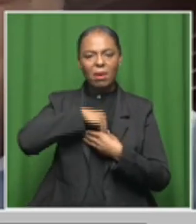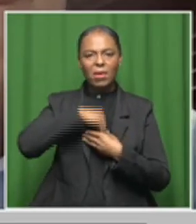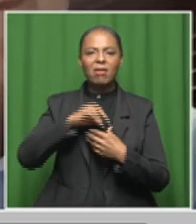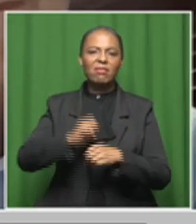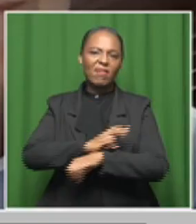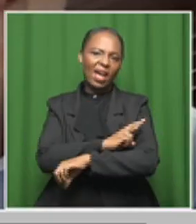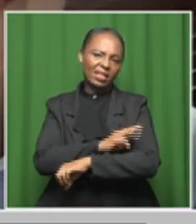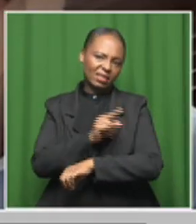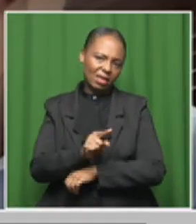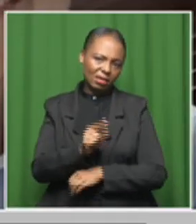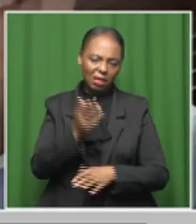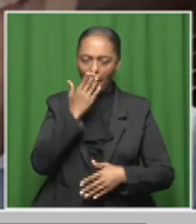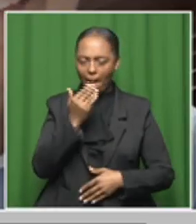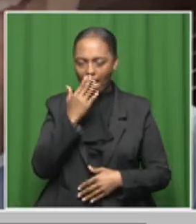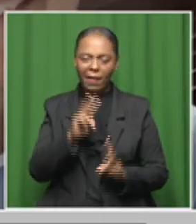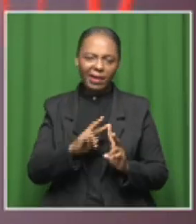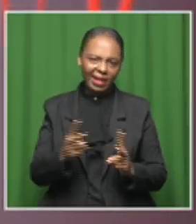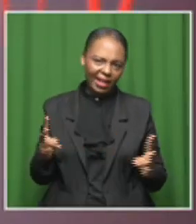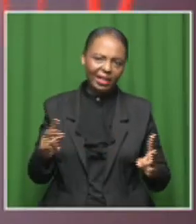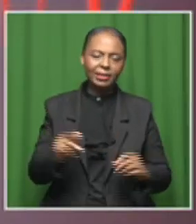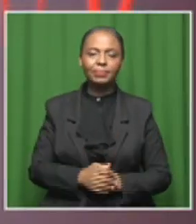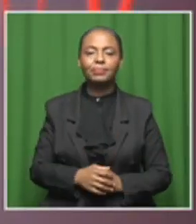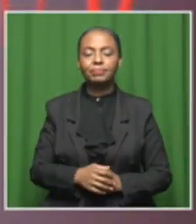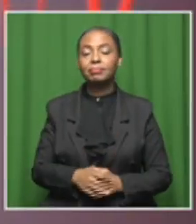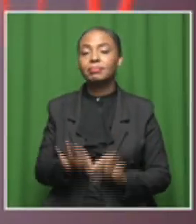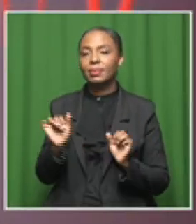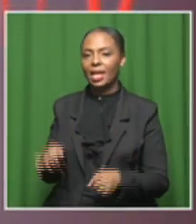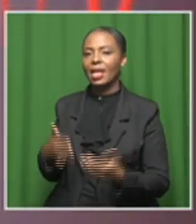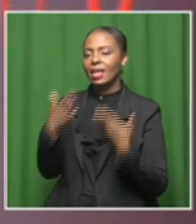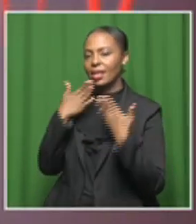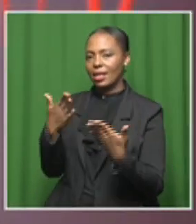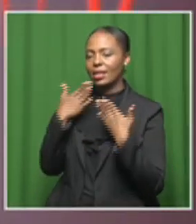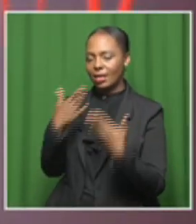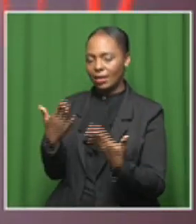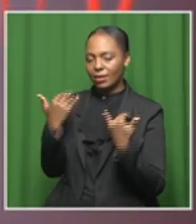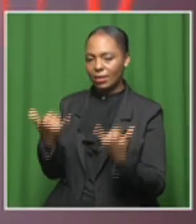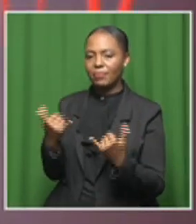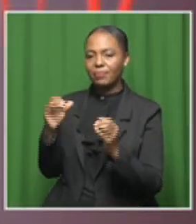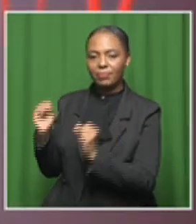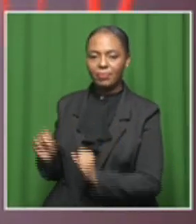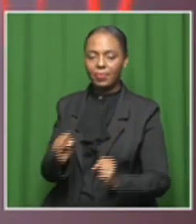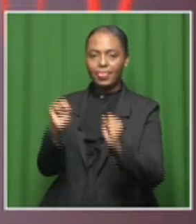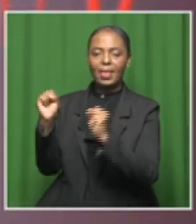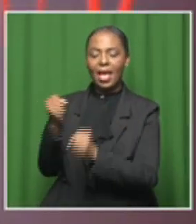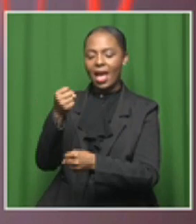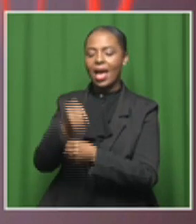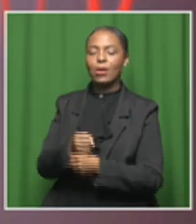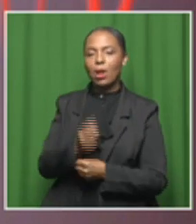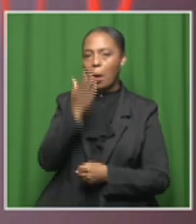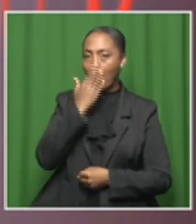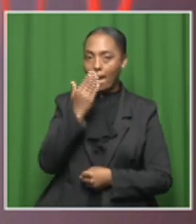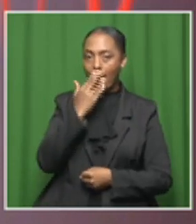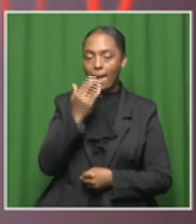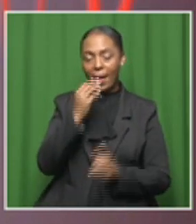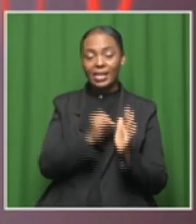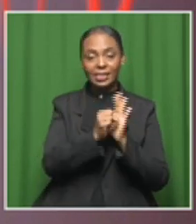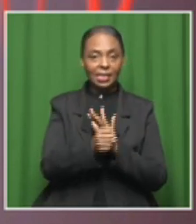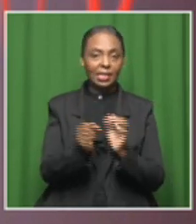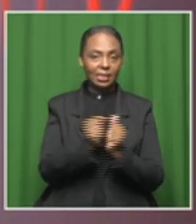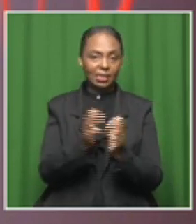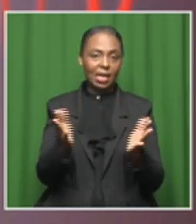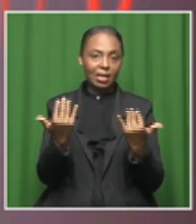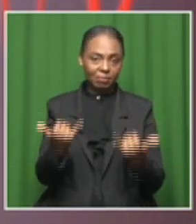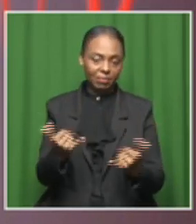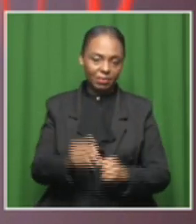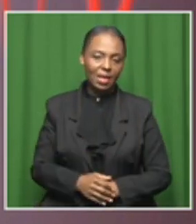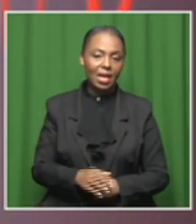thank you. Thanks for all the information. We'll leave it there for now. So talking to us about the annual flu season starting in the next week or so.